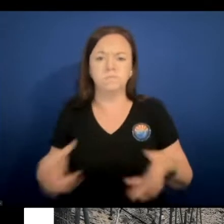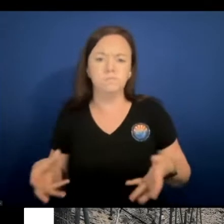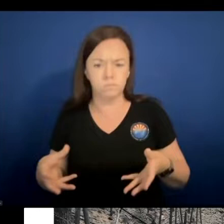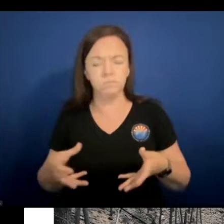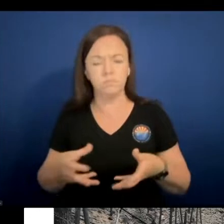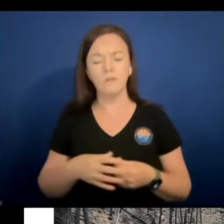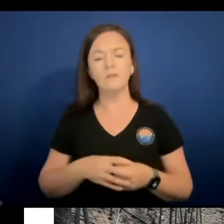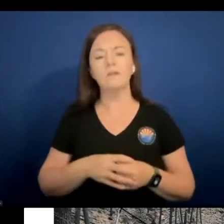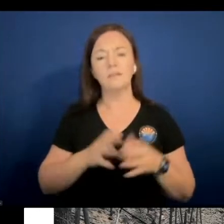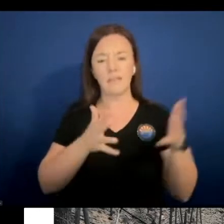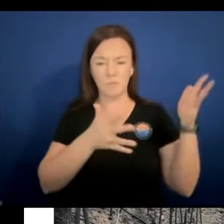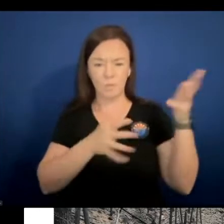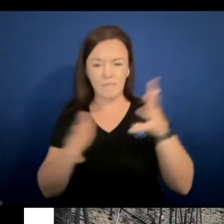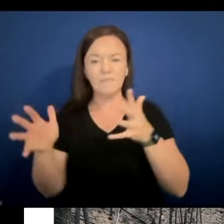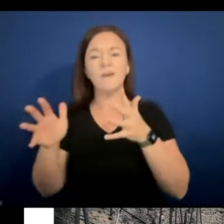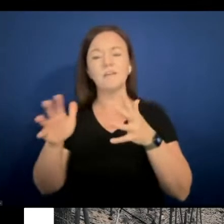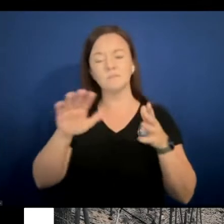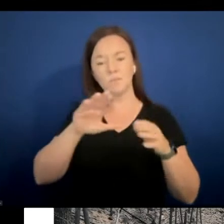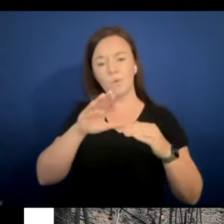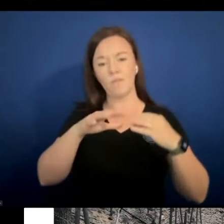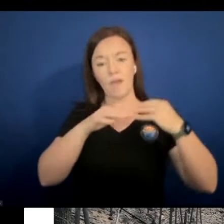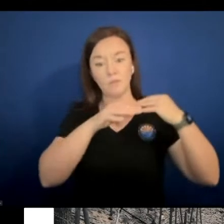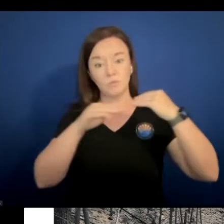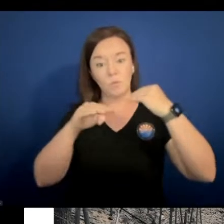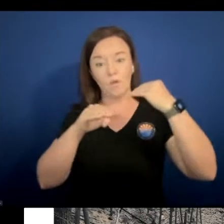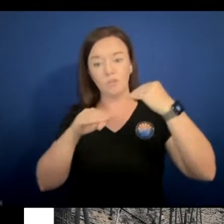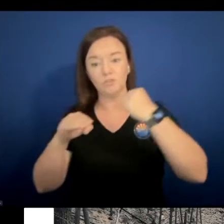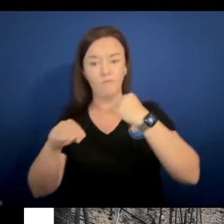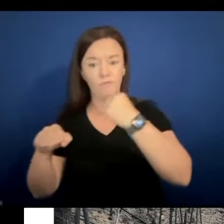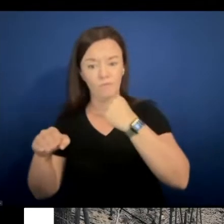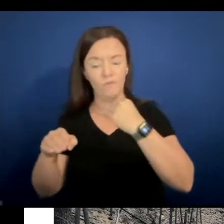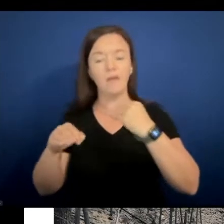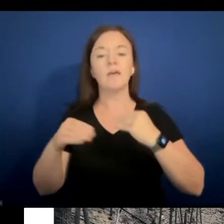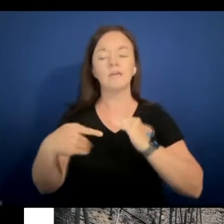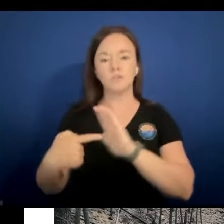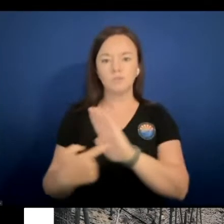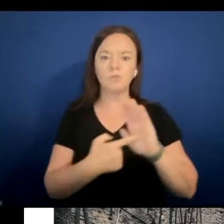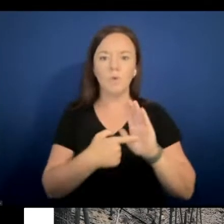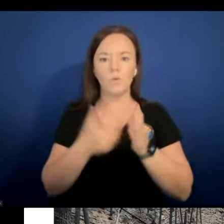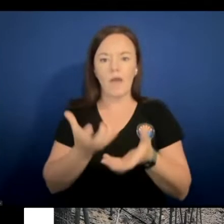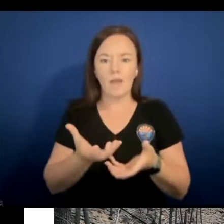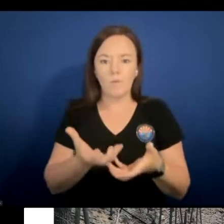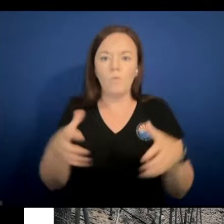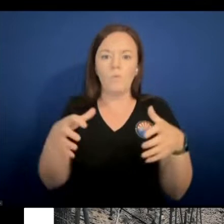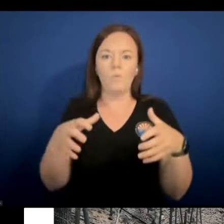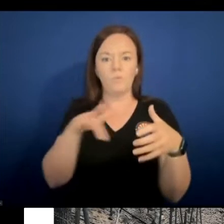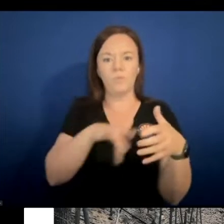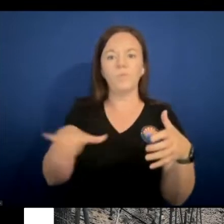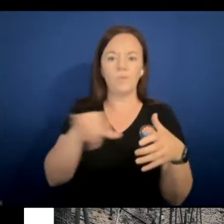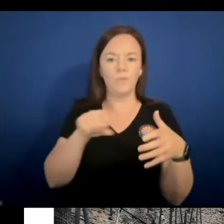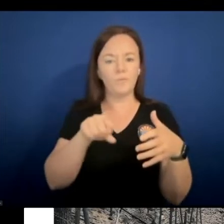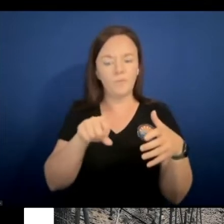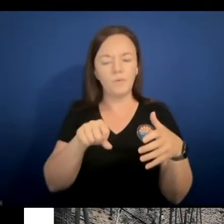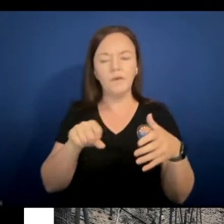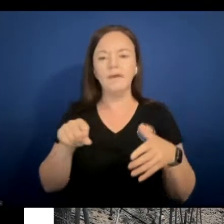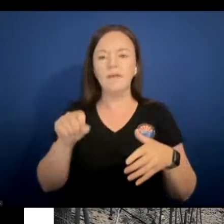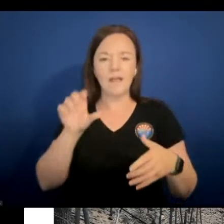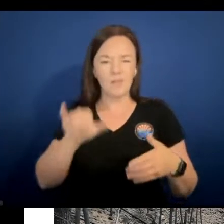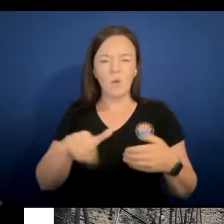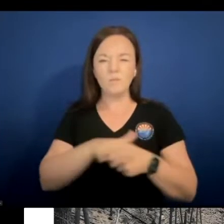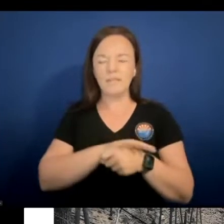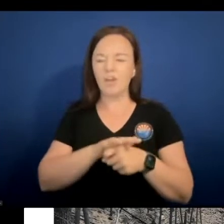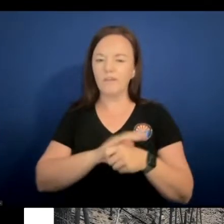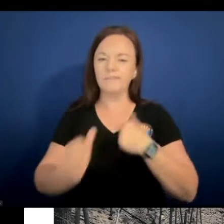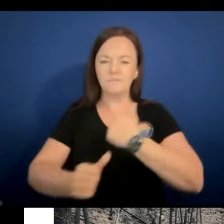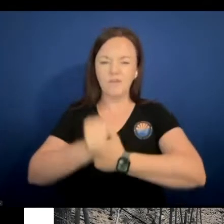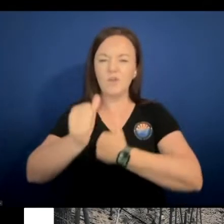have exposed that hole underneath the ground, which makes these particular areas very hazardous. And I know